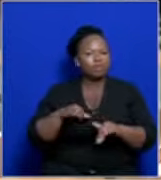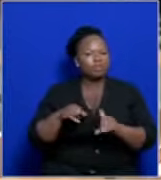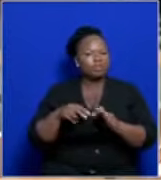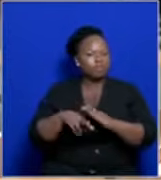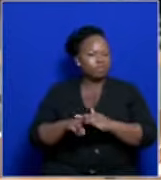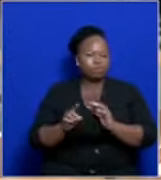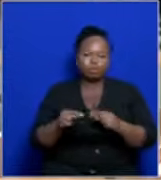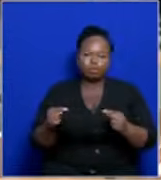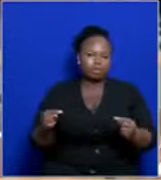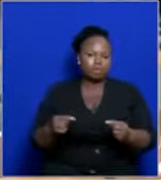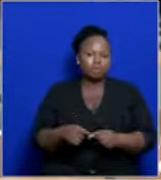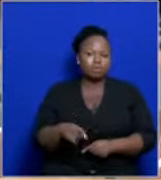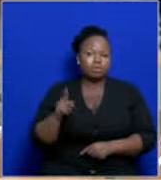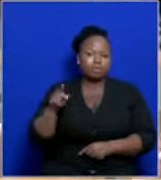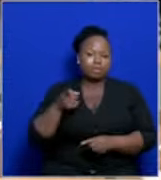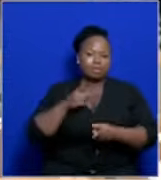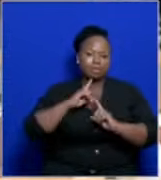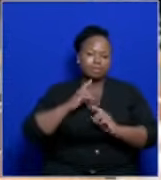different answer.